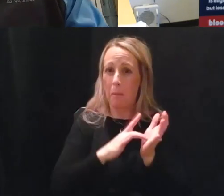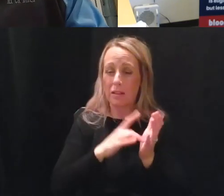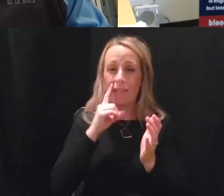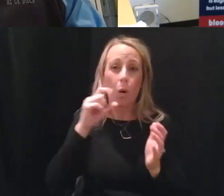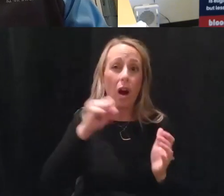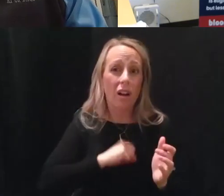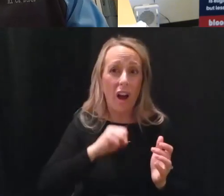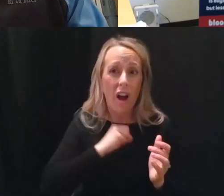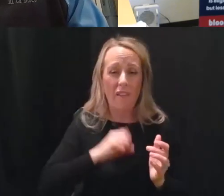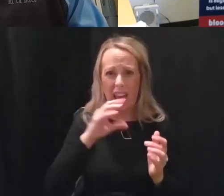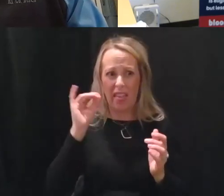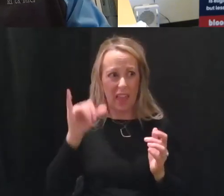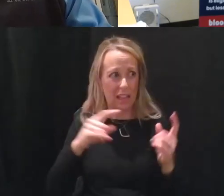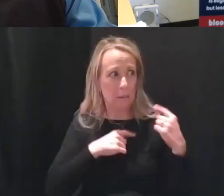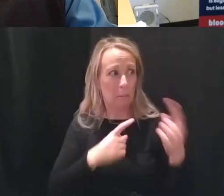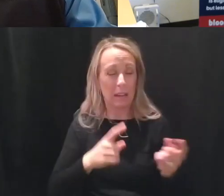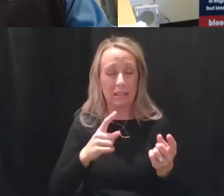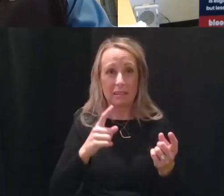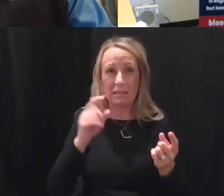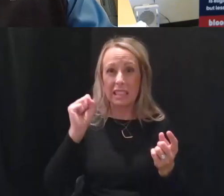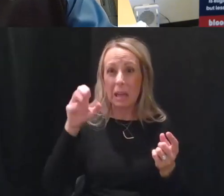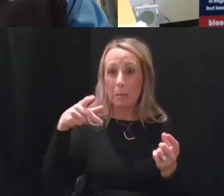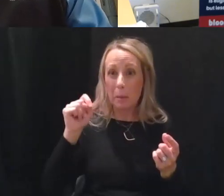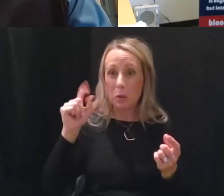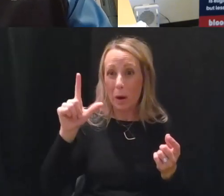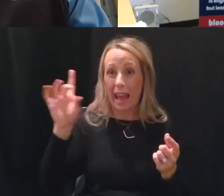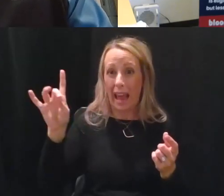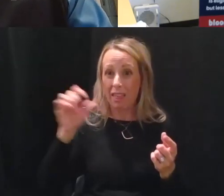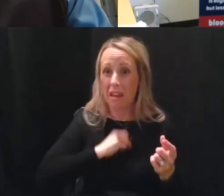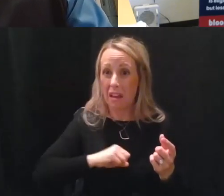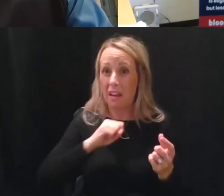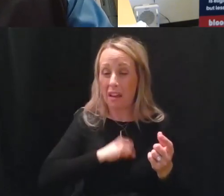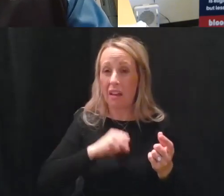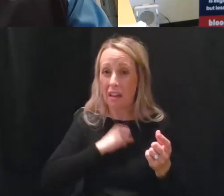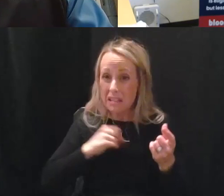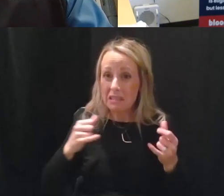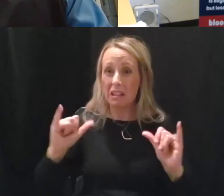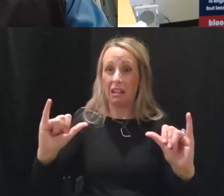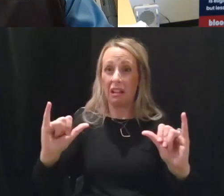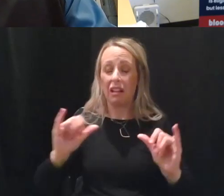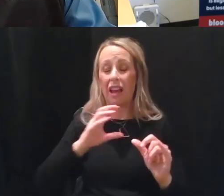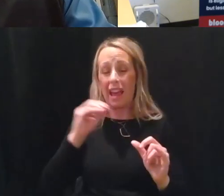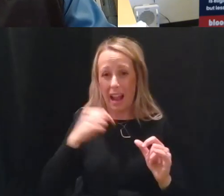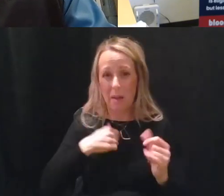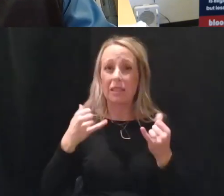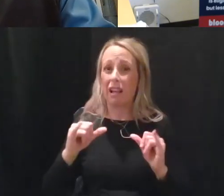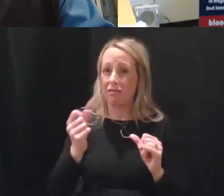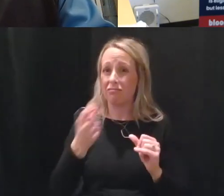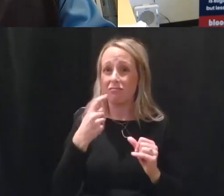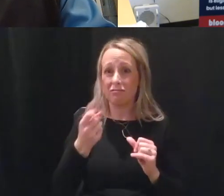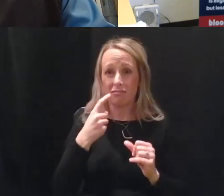that's been since September 28th. We're still taking medicine for my heart.